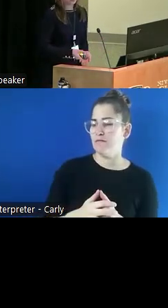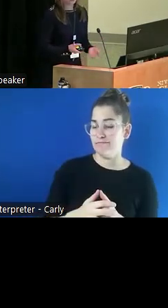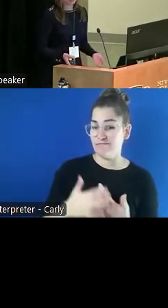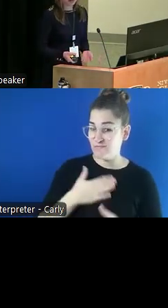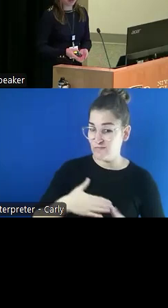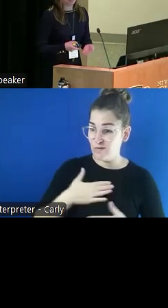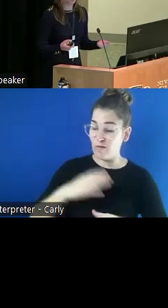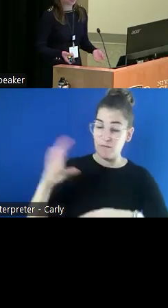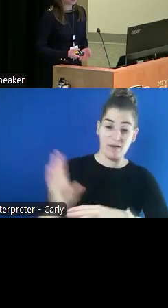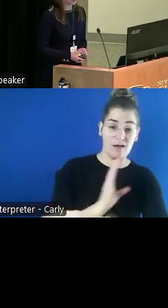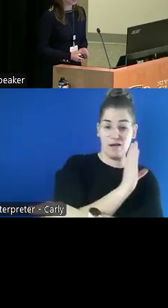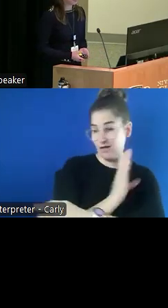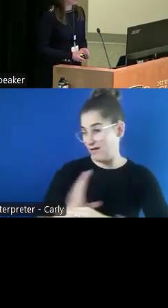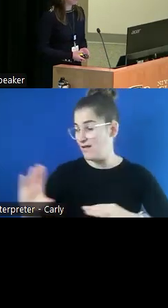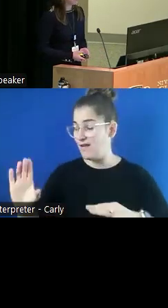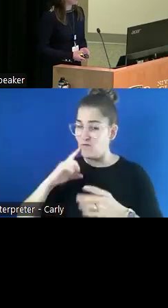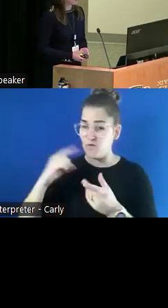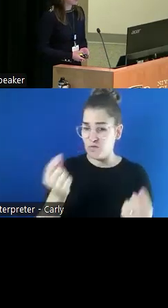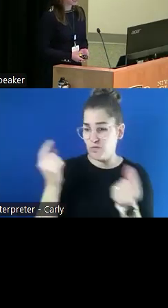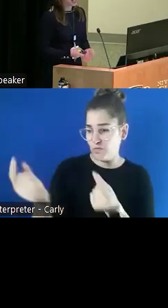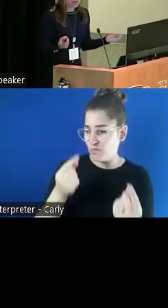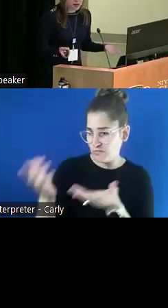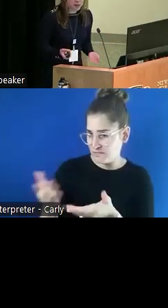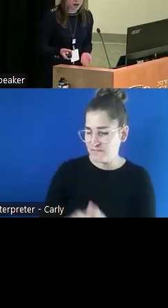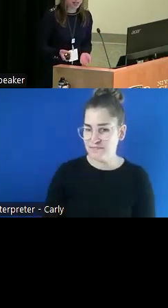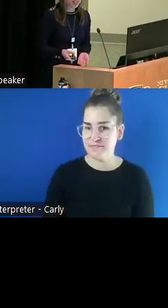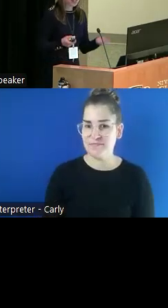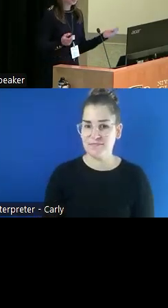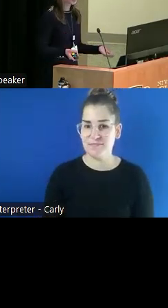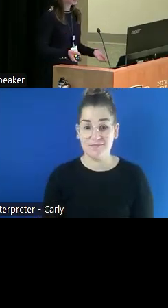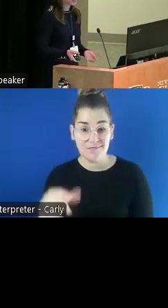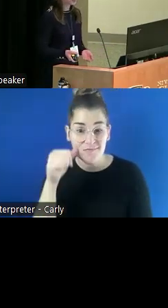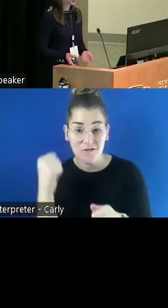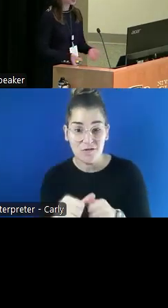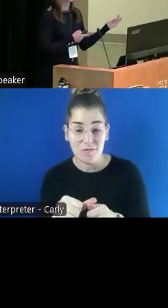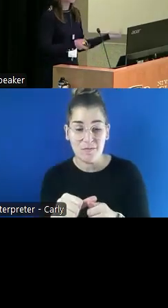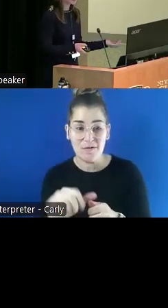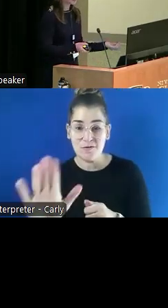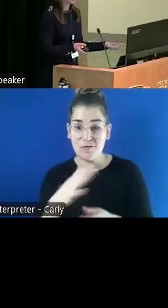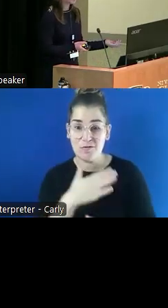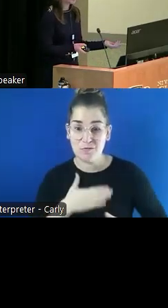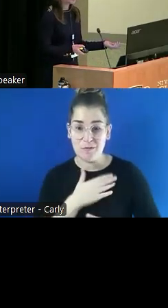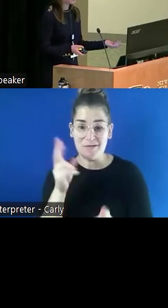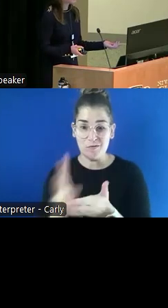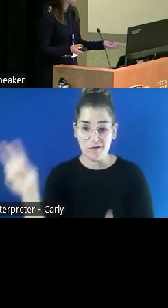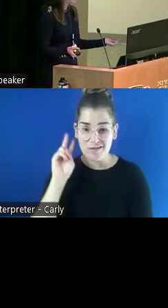that they anticipate from future activities. Can you remember how much you enjoyed a social interaction 2 weeks ago?